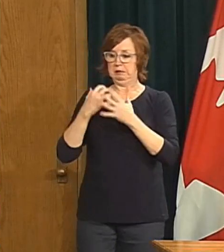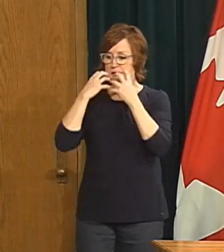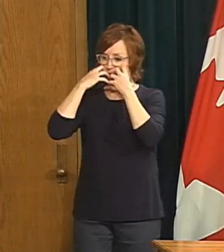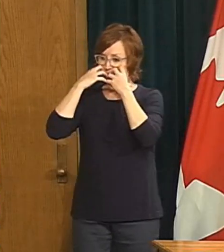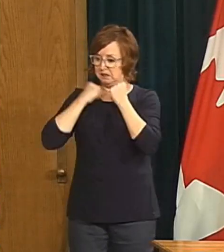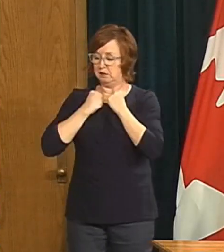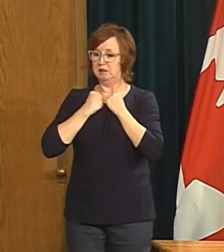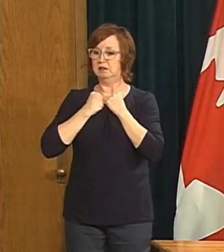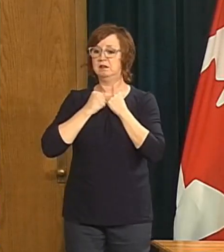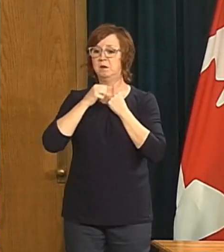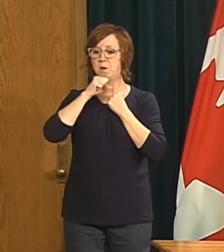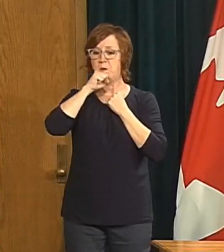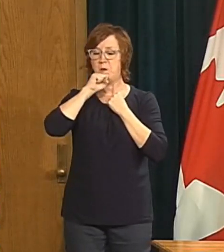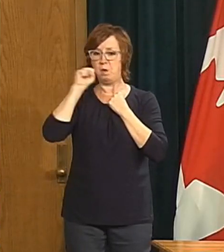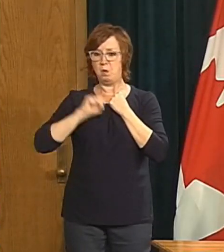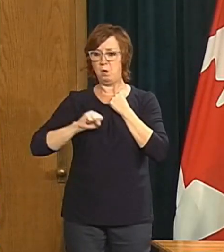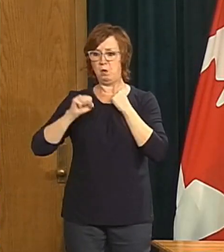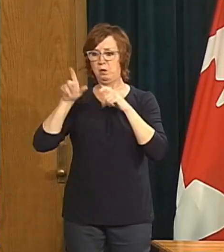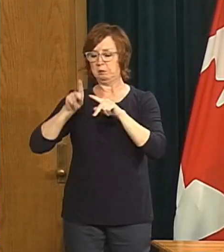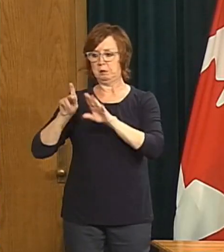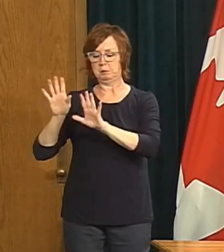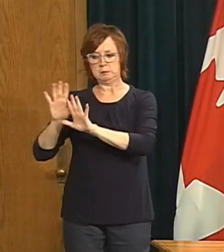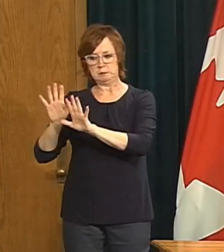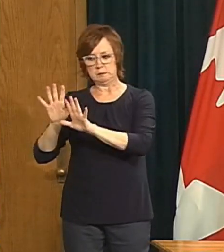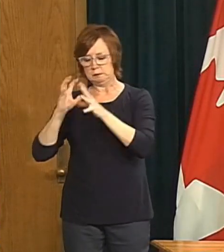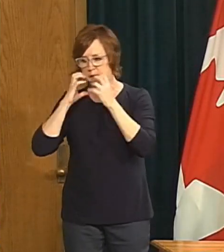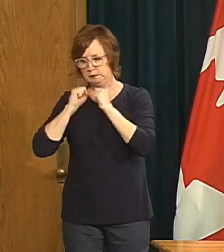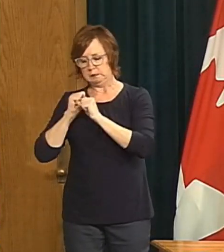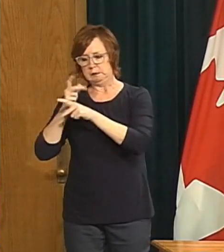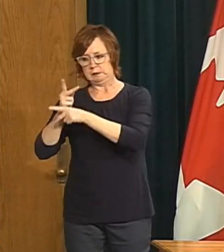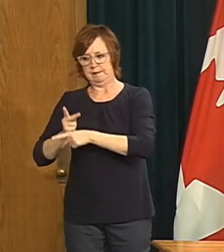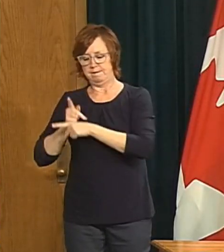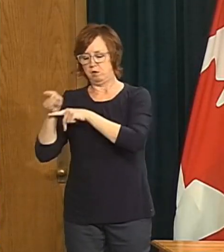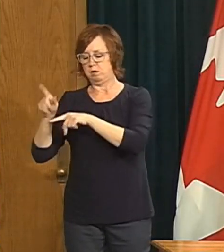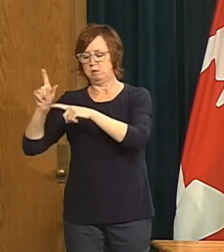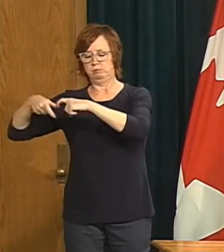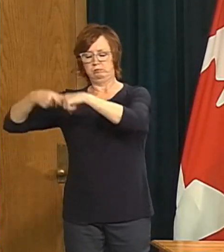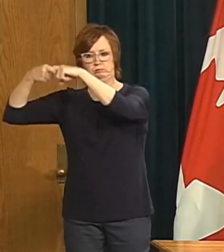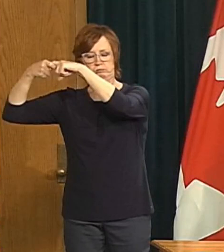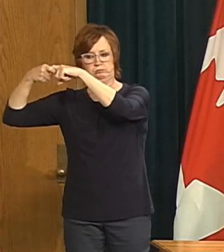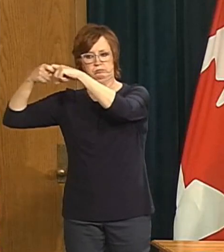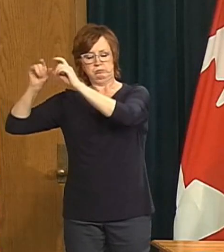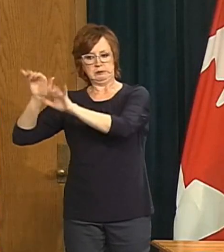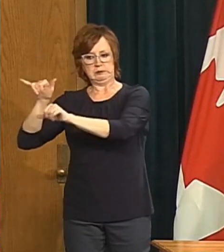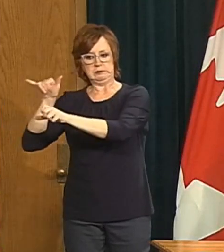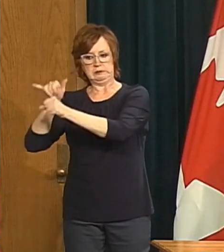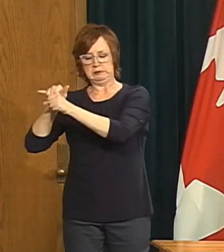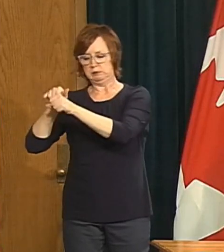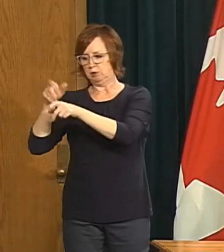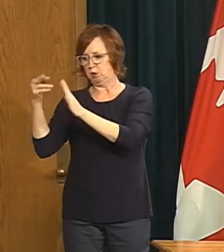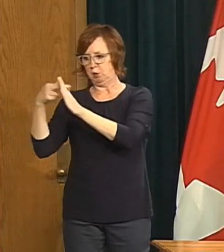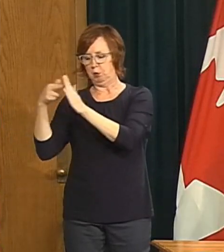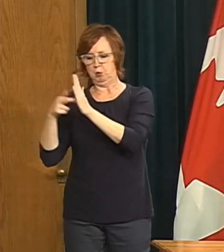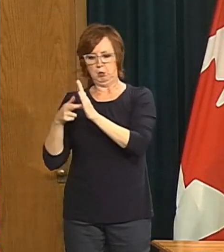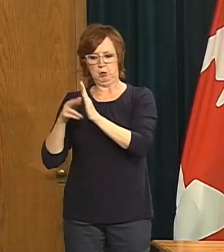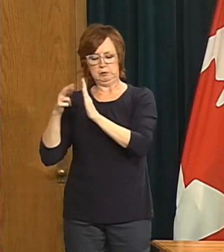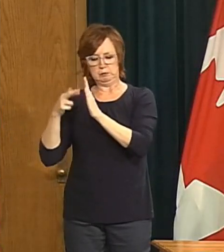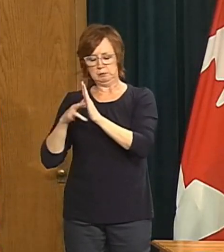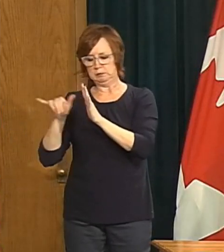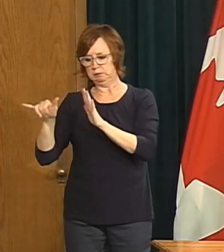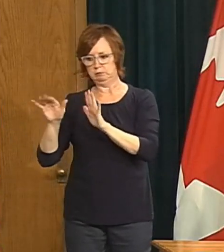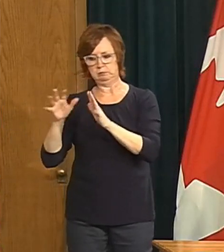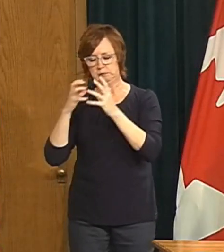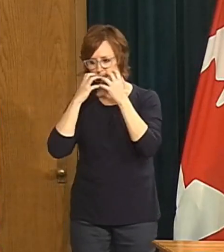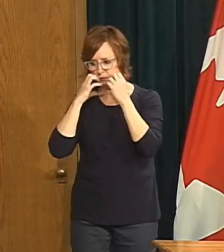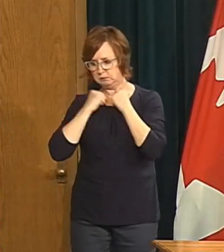Understanding that isn't going to be the place where restrictions will be removed anytime in the near future. Those are